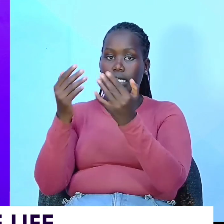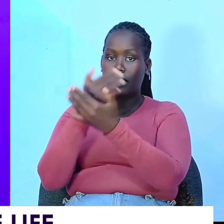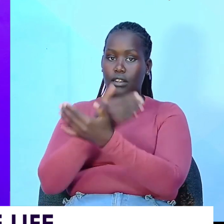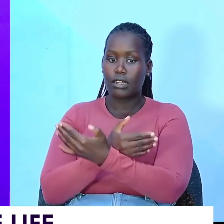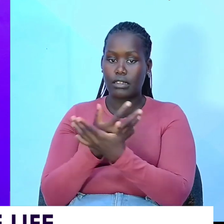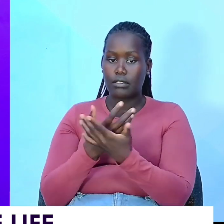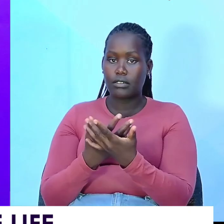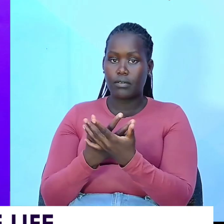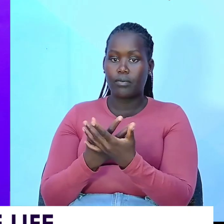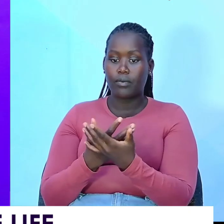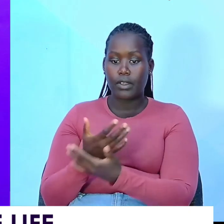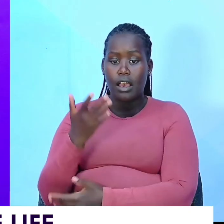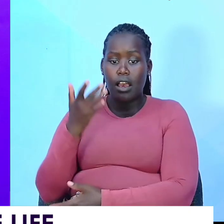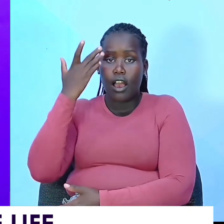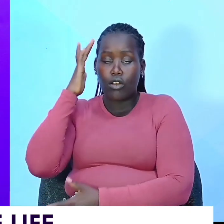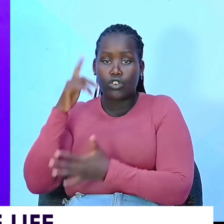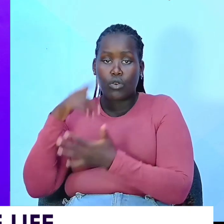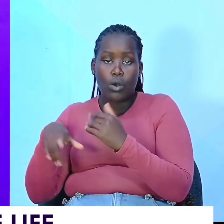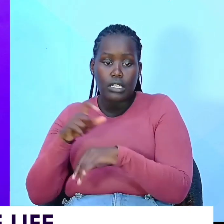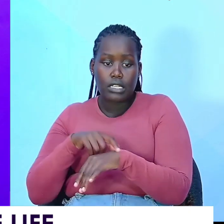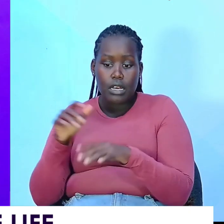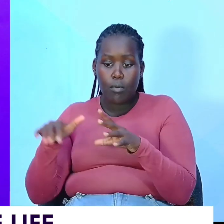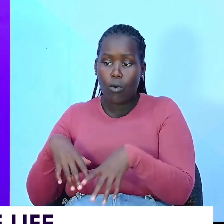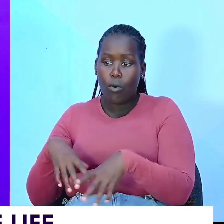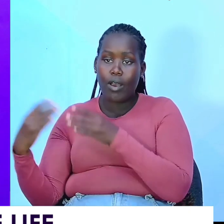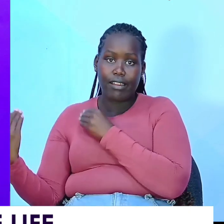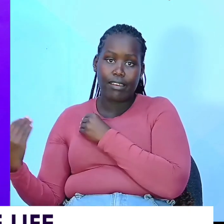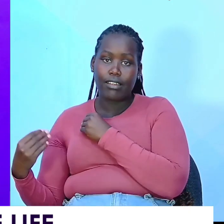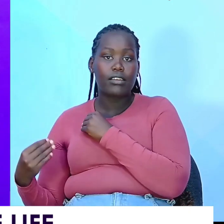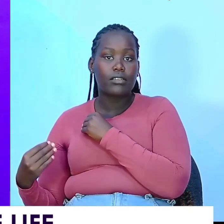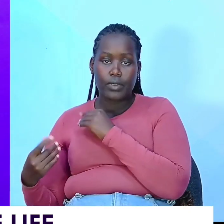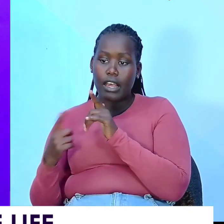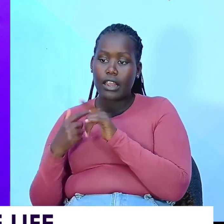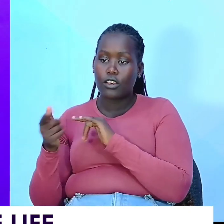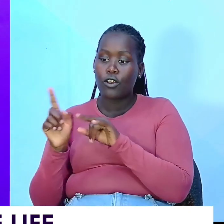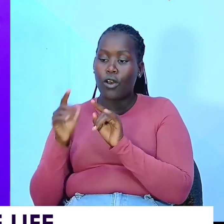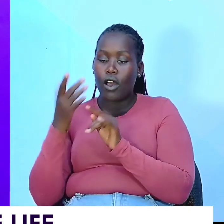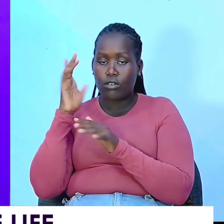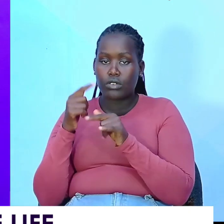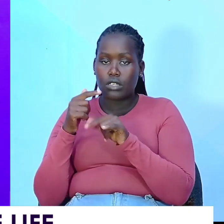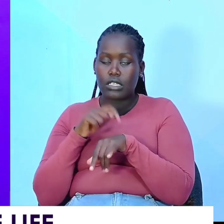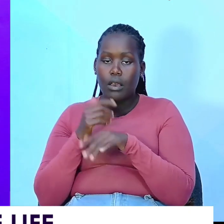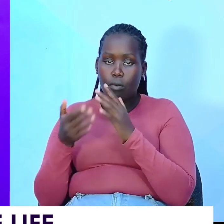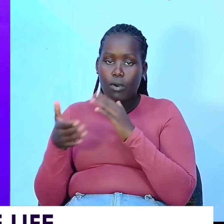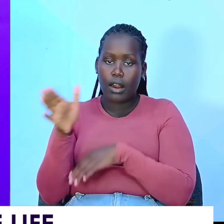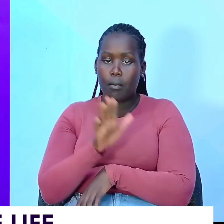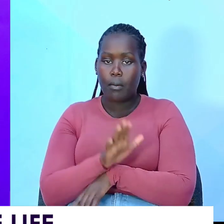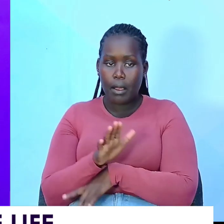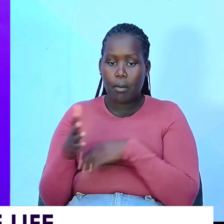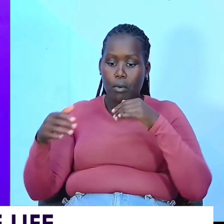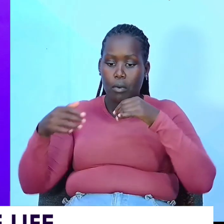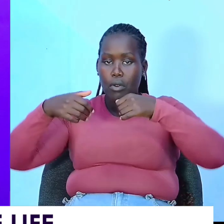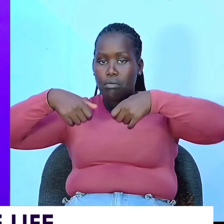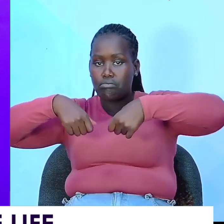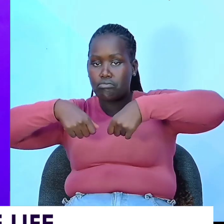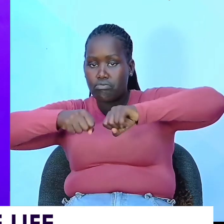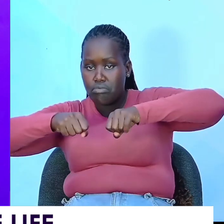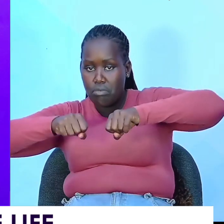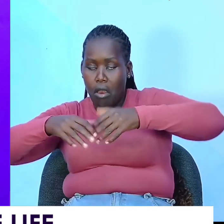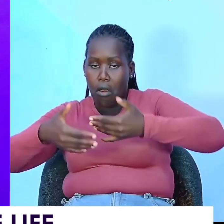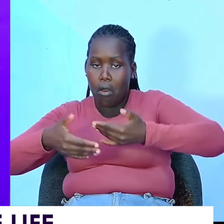don't know what time they left and what time they came back. True. A generation that probably would drive your motorbike or your